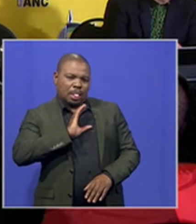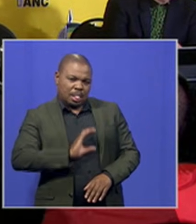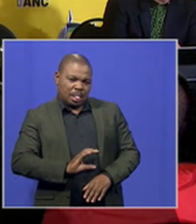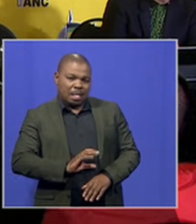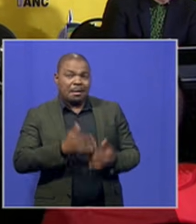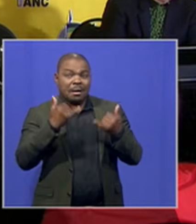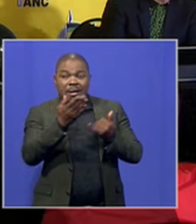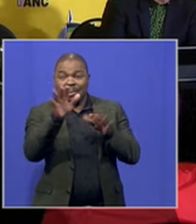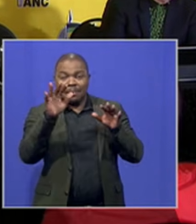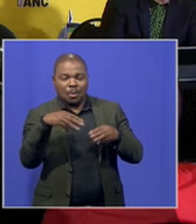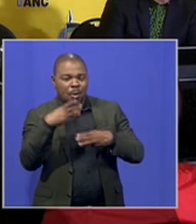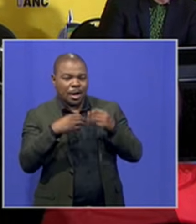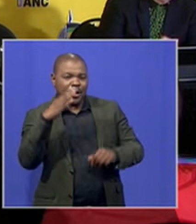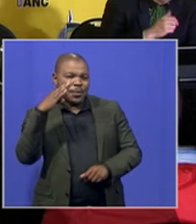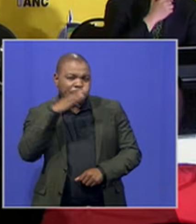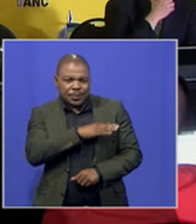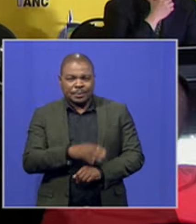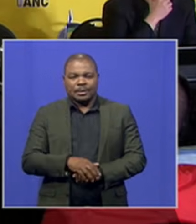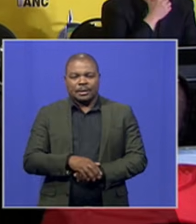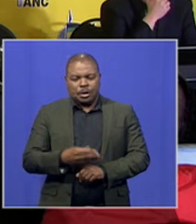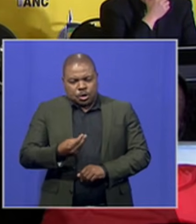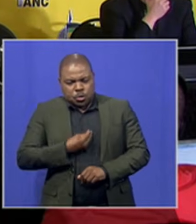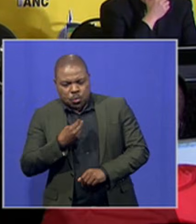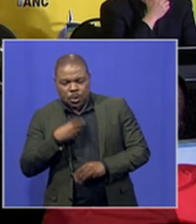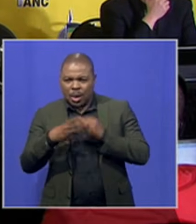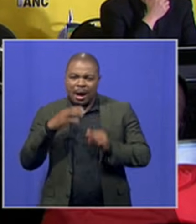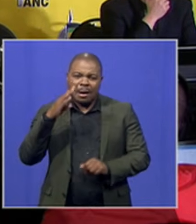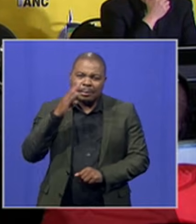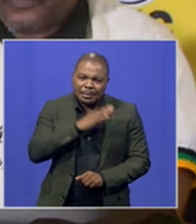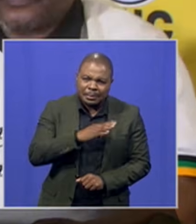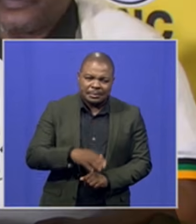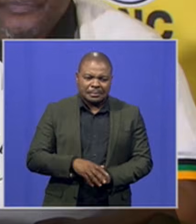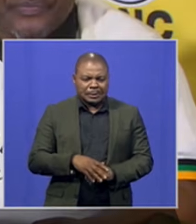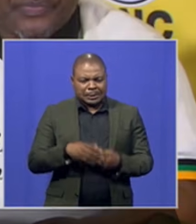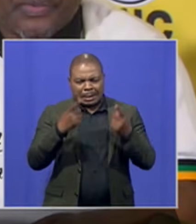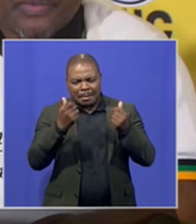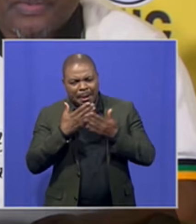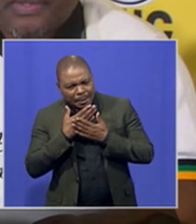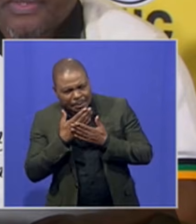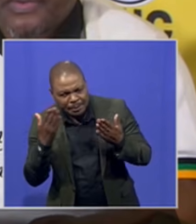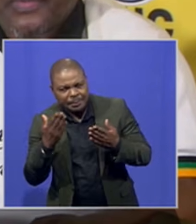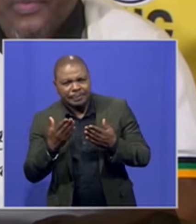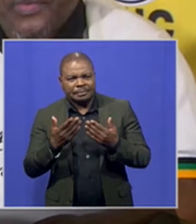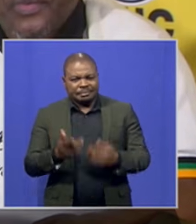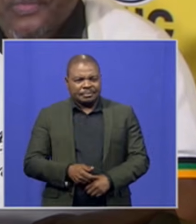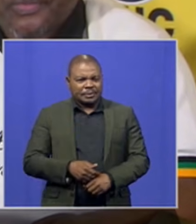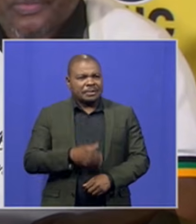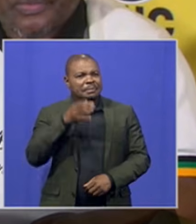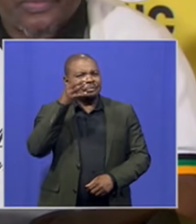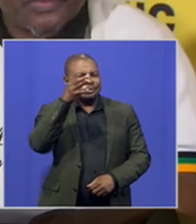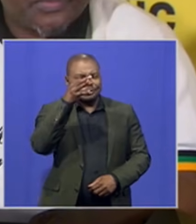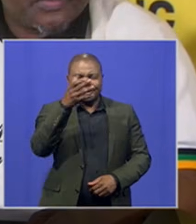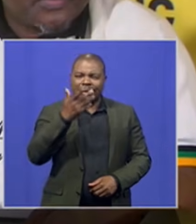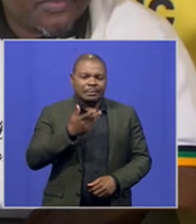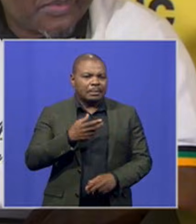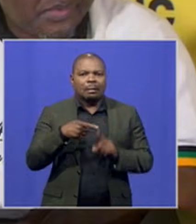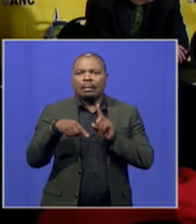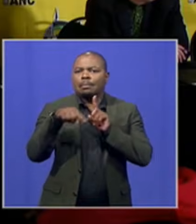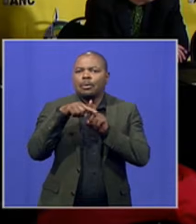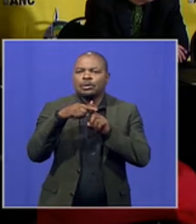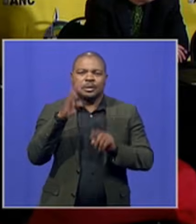rena mesebetsi batjha ba hloka mesebetsi ha rena ditjhelete ha rena tshepo ya bokamoso ke ka ho